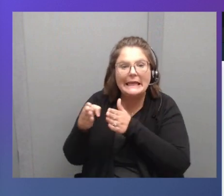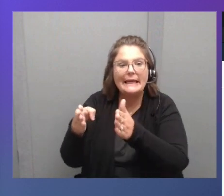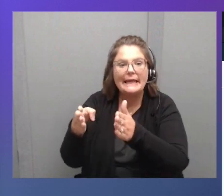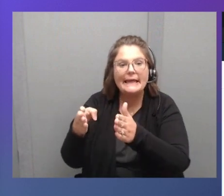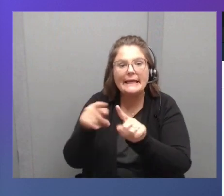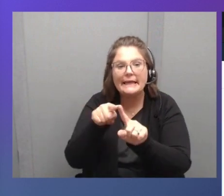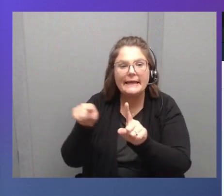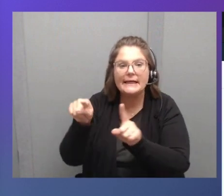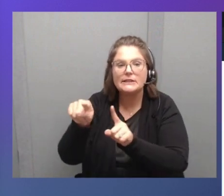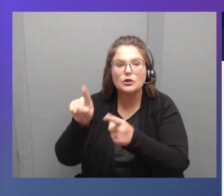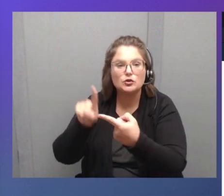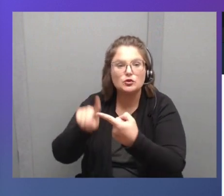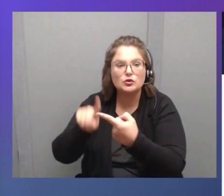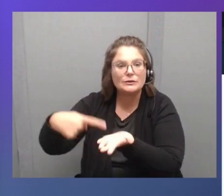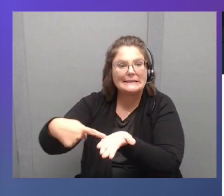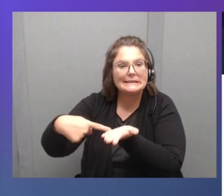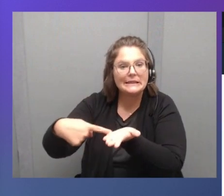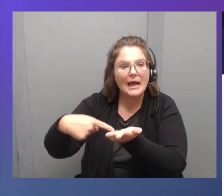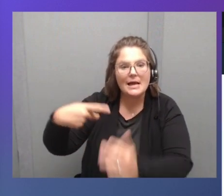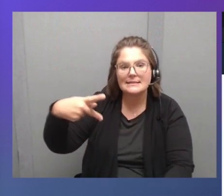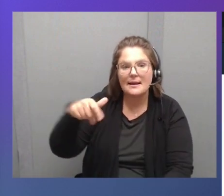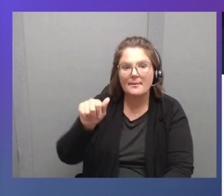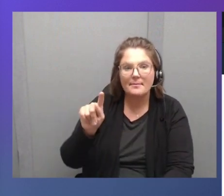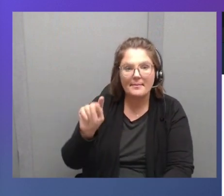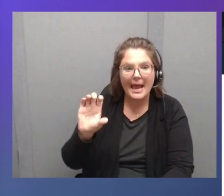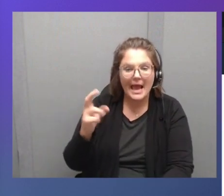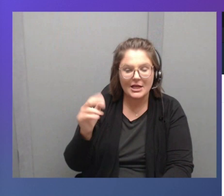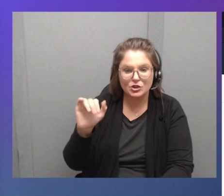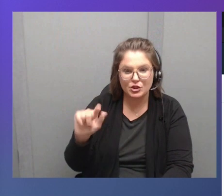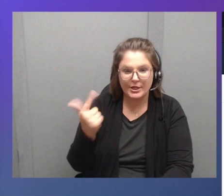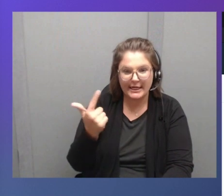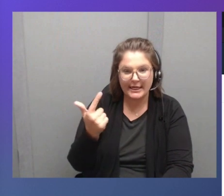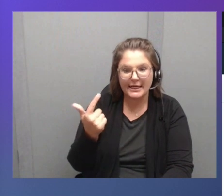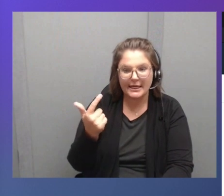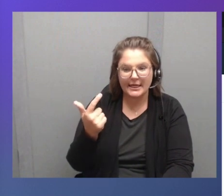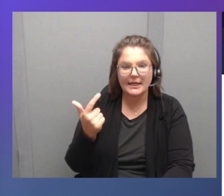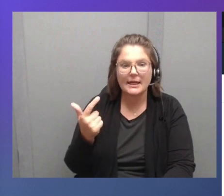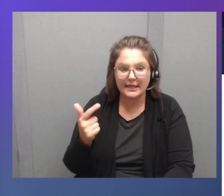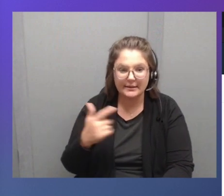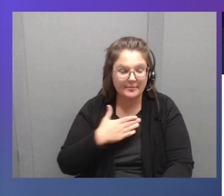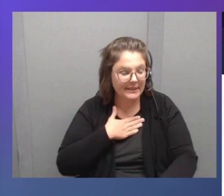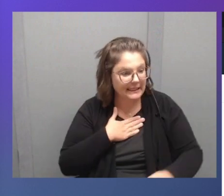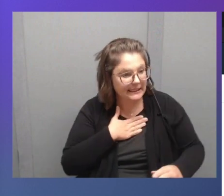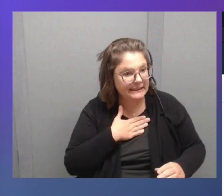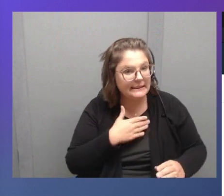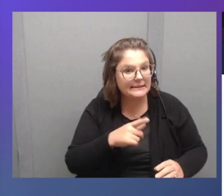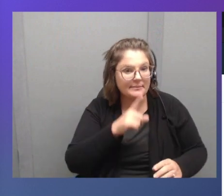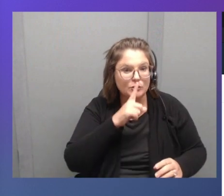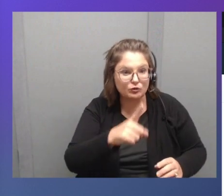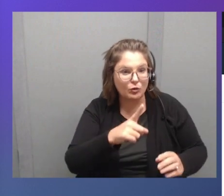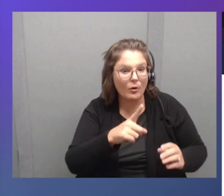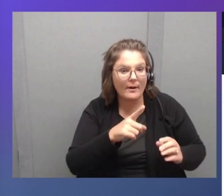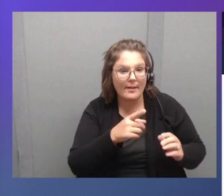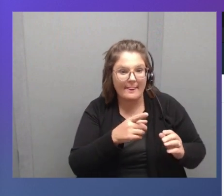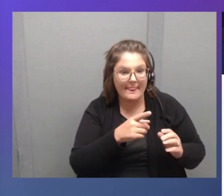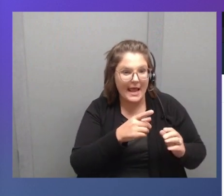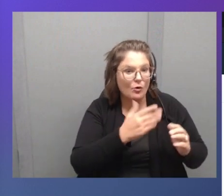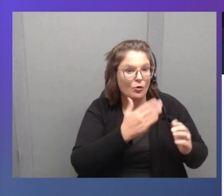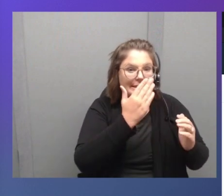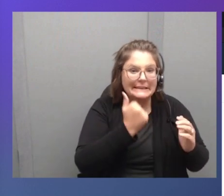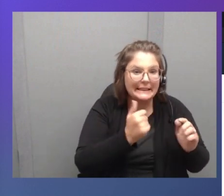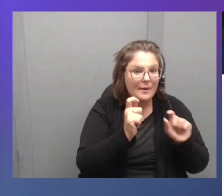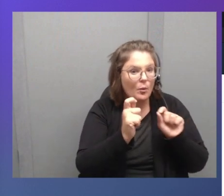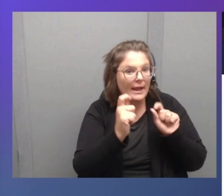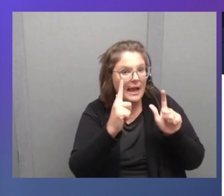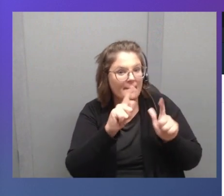little bit about patching. Yeah, please. Enforcing state and making sure that folks go to sleep and they wake up, it's in the exact